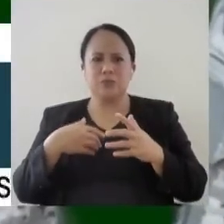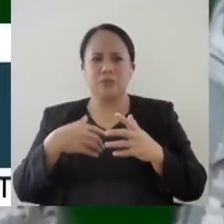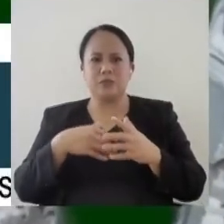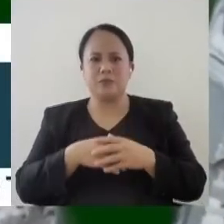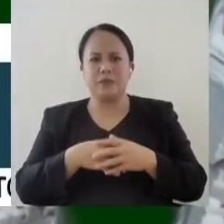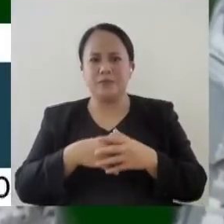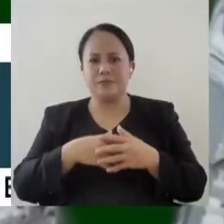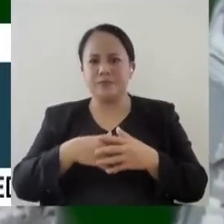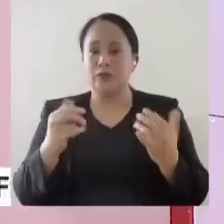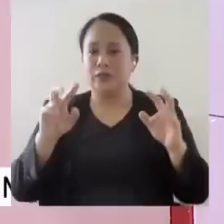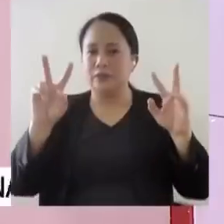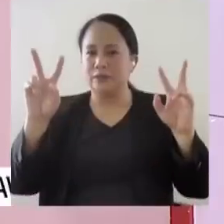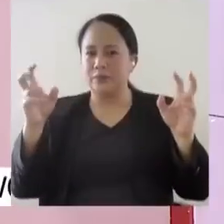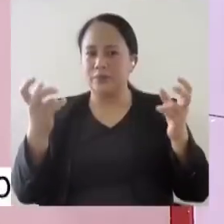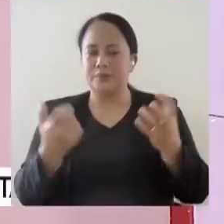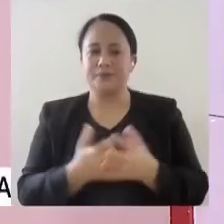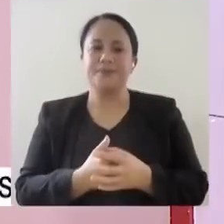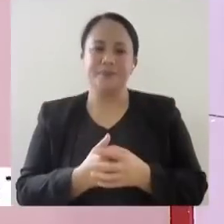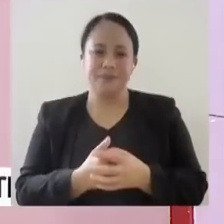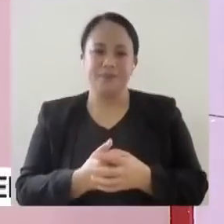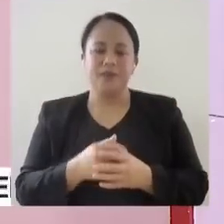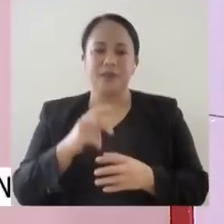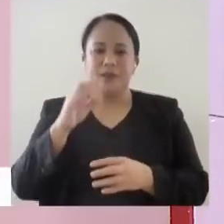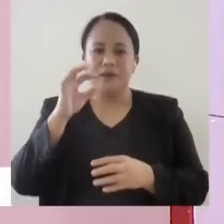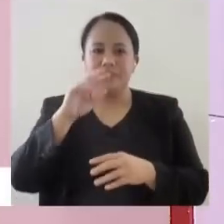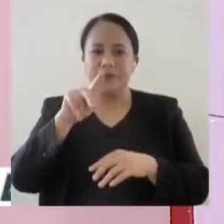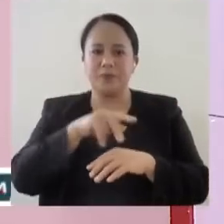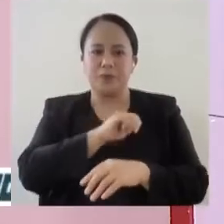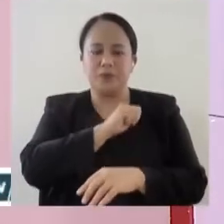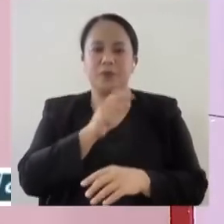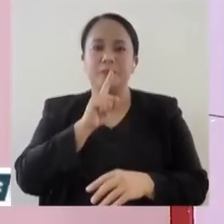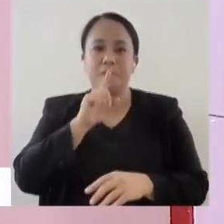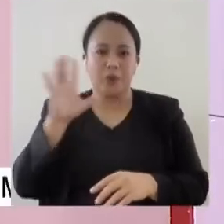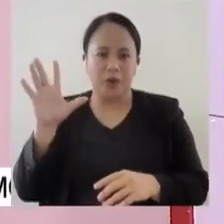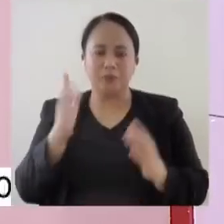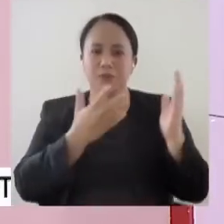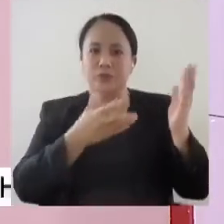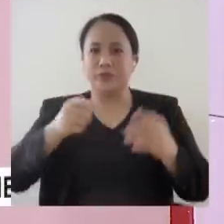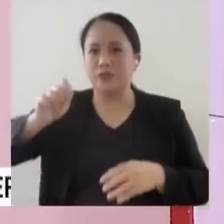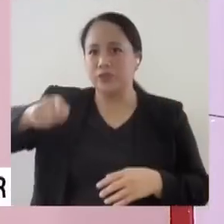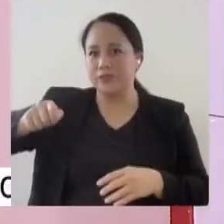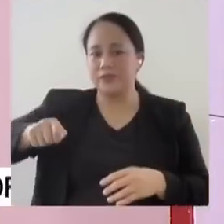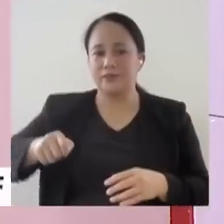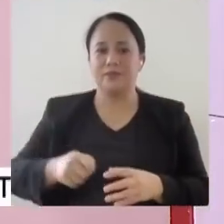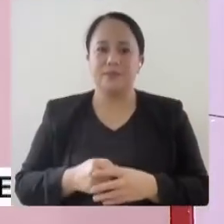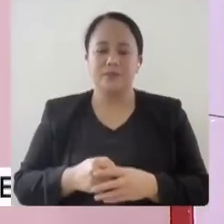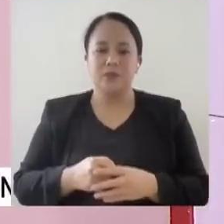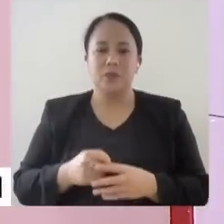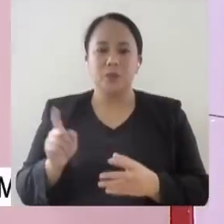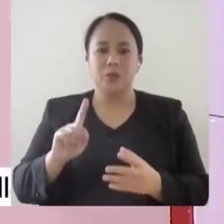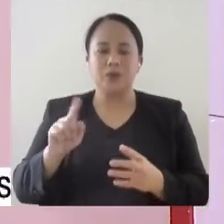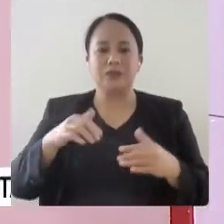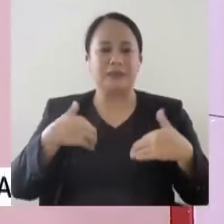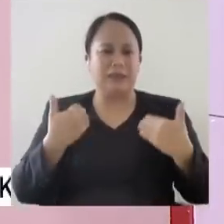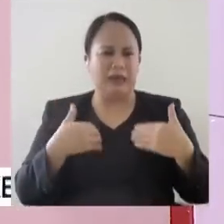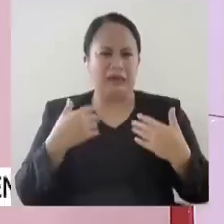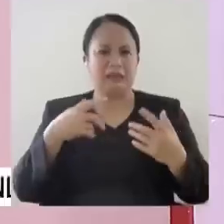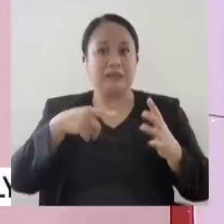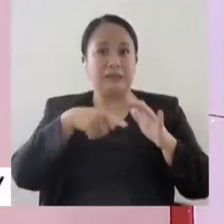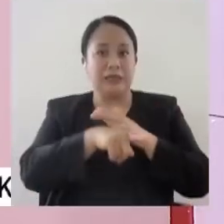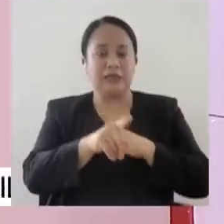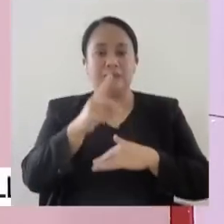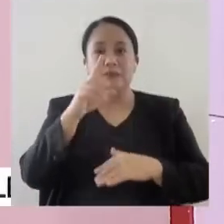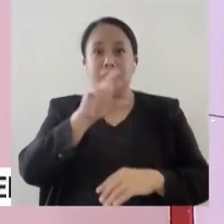track. Philippine authorities vowing to bring justice to a teenager killed by police